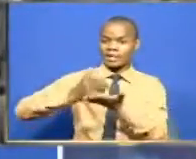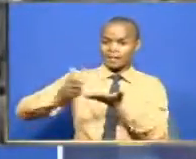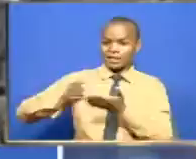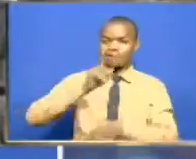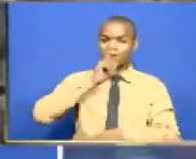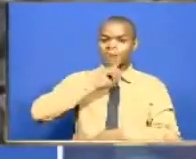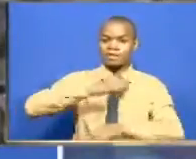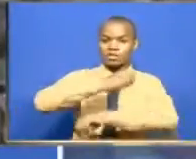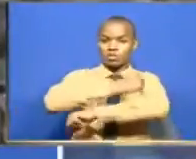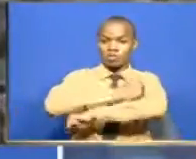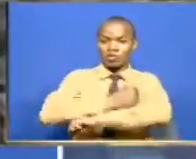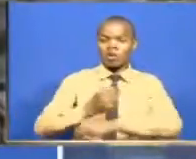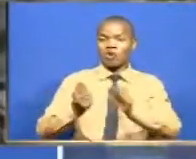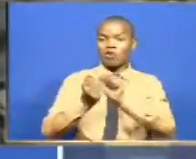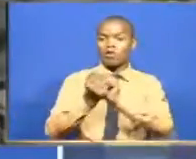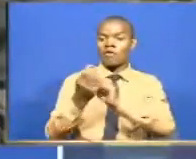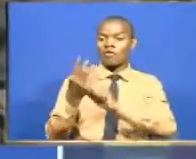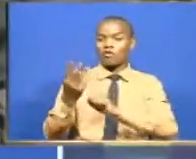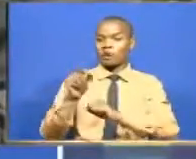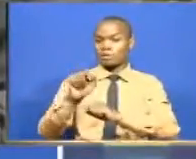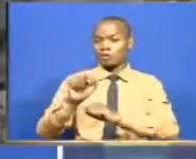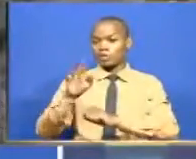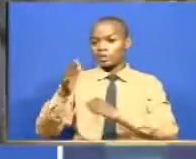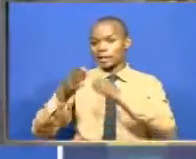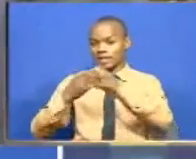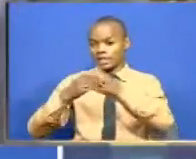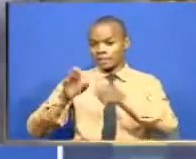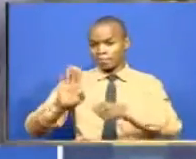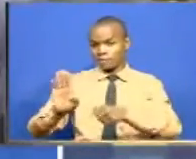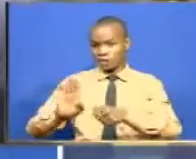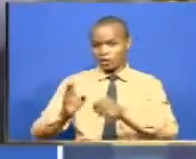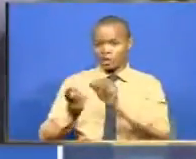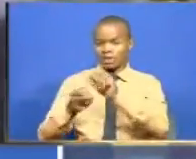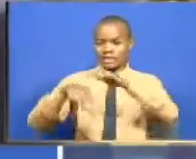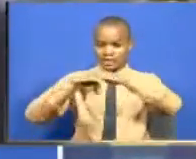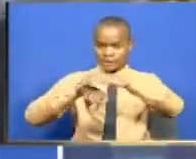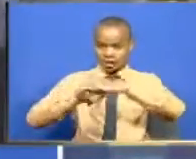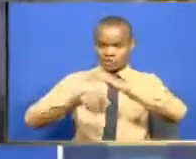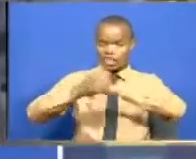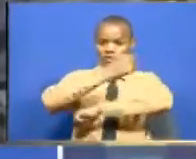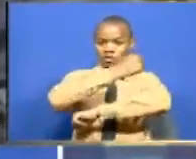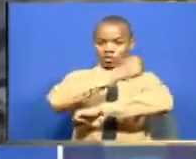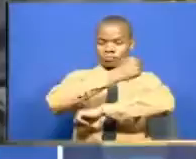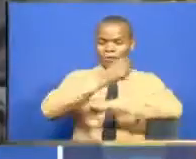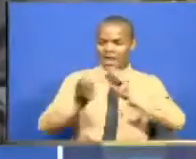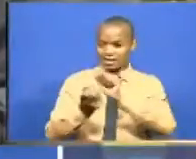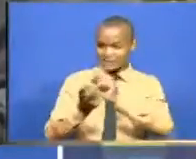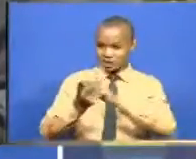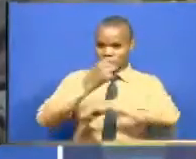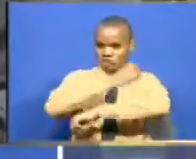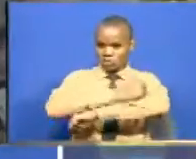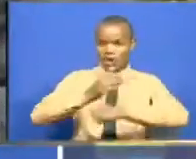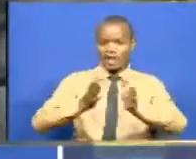billion shillings for our secondary school, and 4.6 billion shillings for our primary schools as